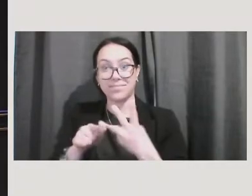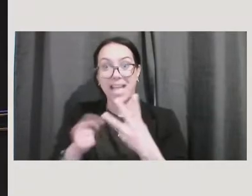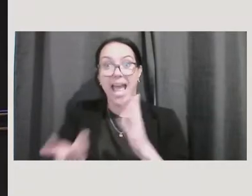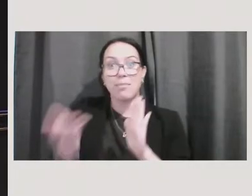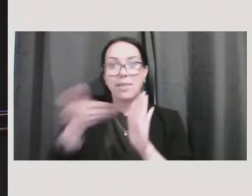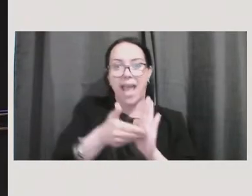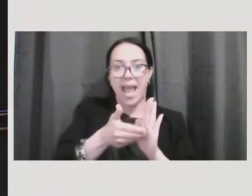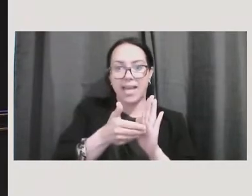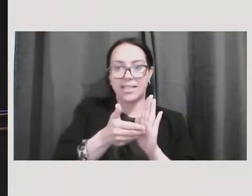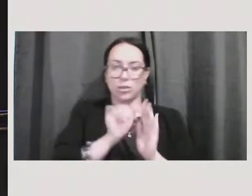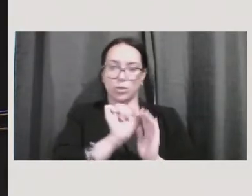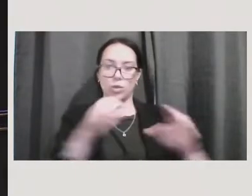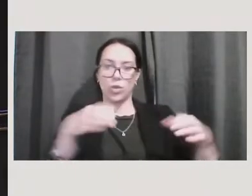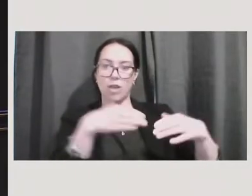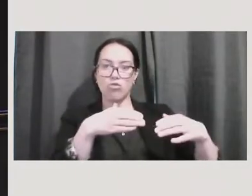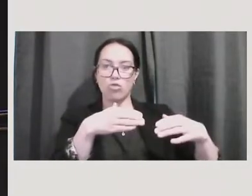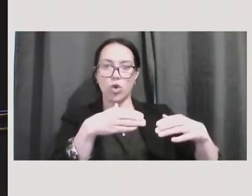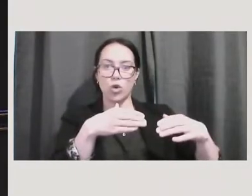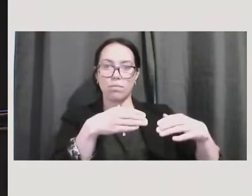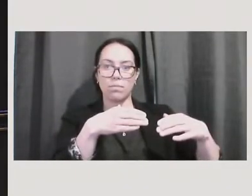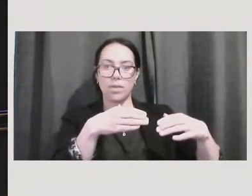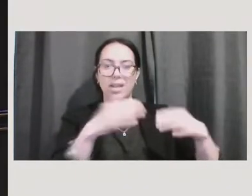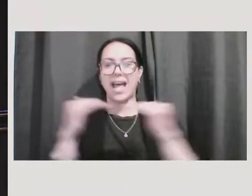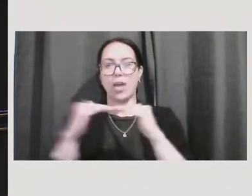group of budget